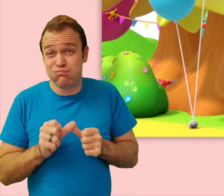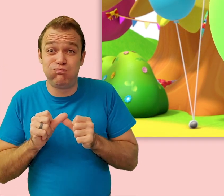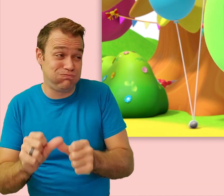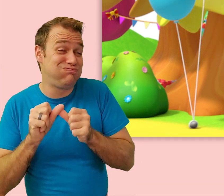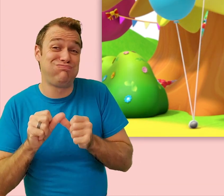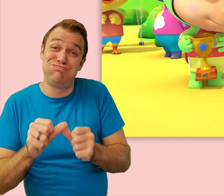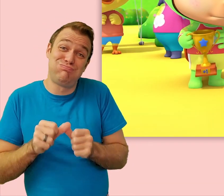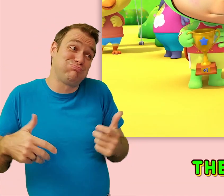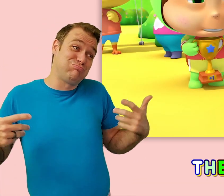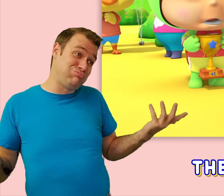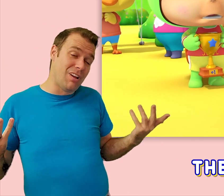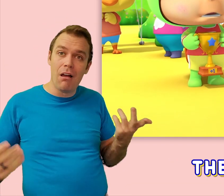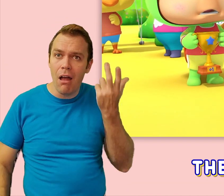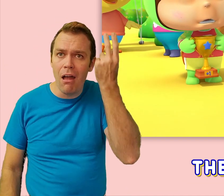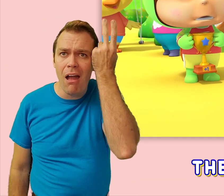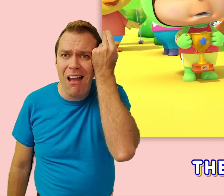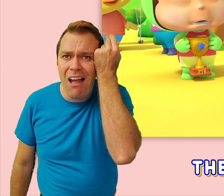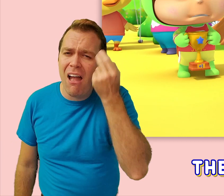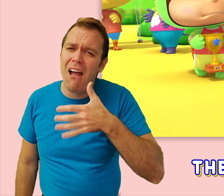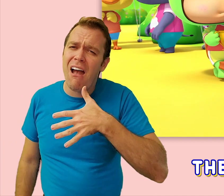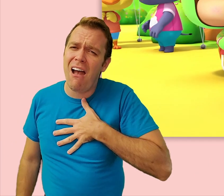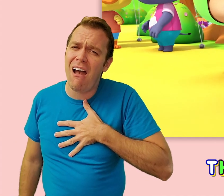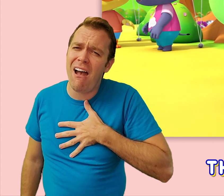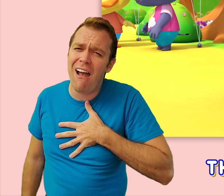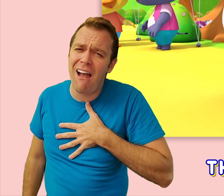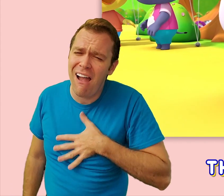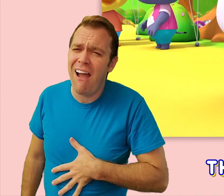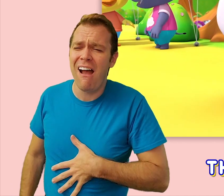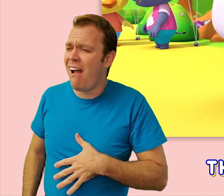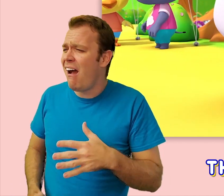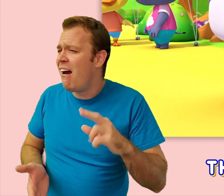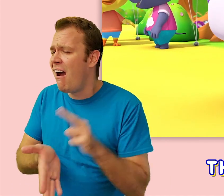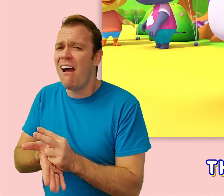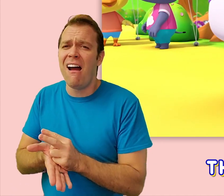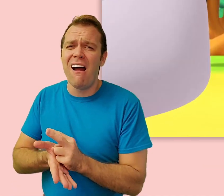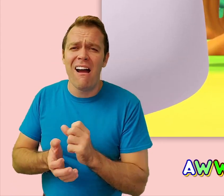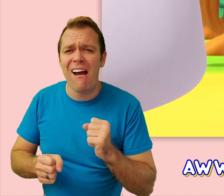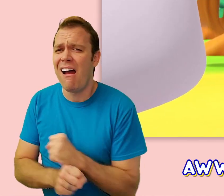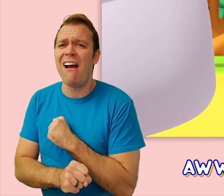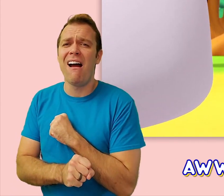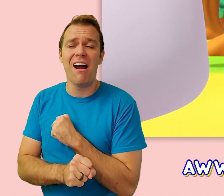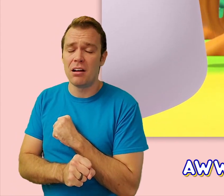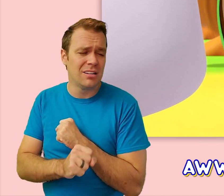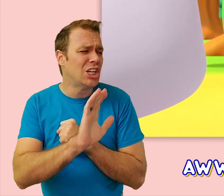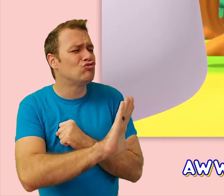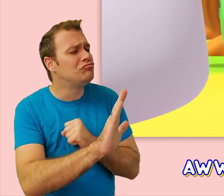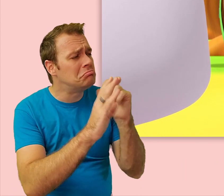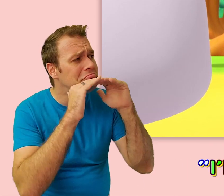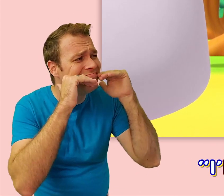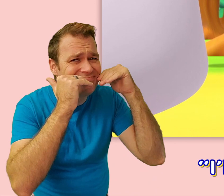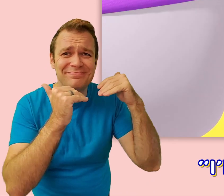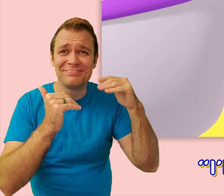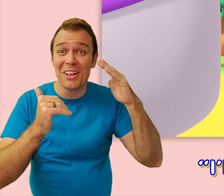Yup. The hare was really sad that she lost the race. Oh, come on, cheer